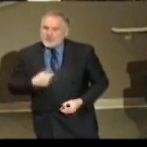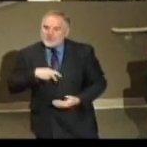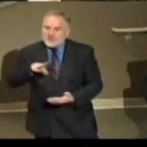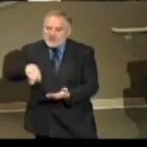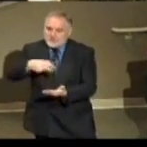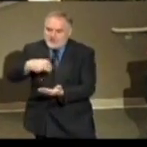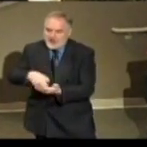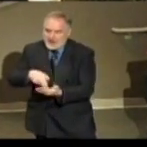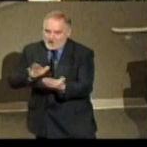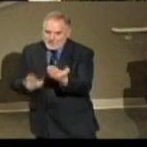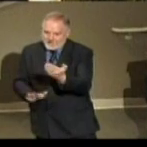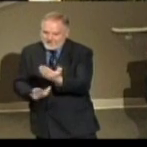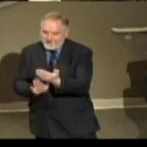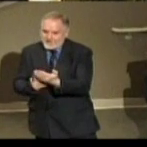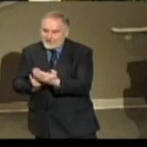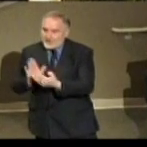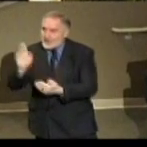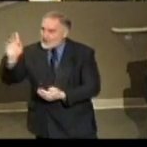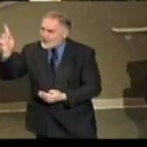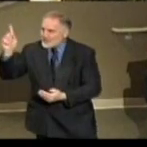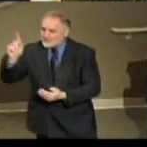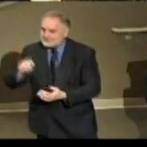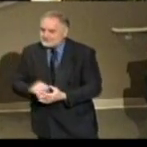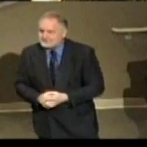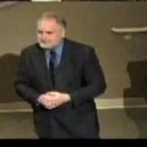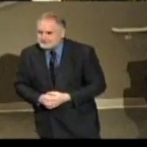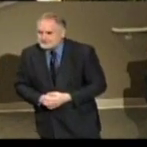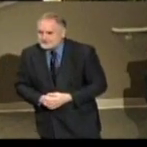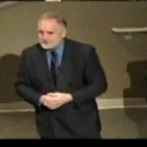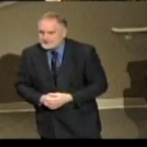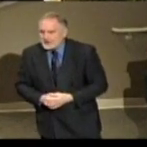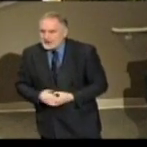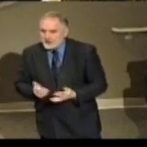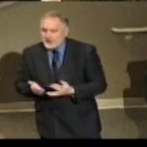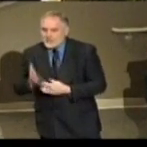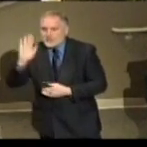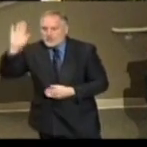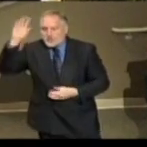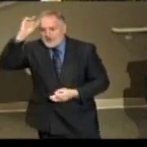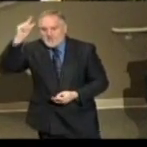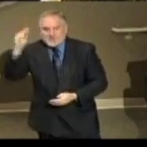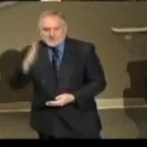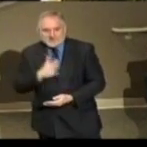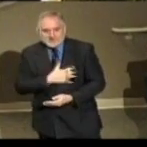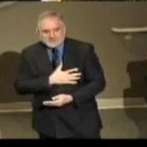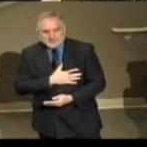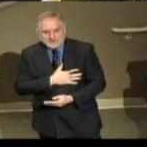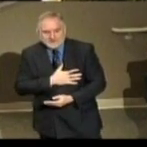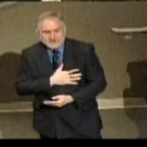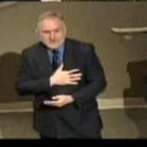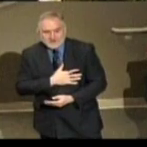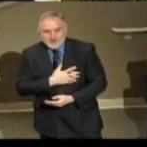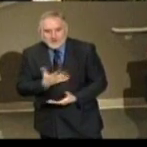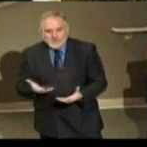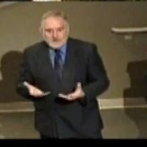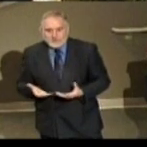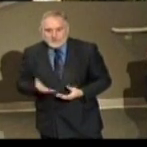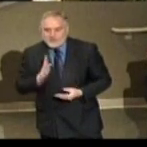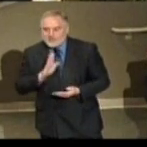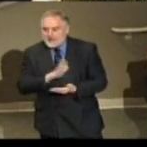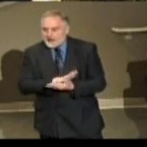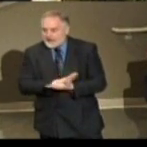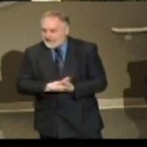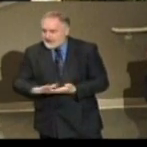bow before you, and by your grace, we want to be